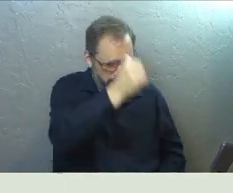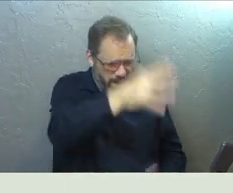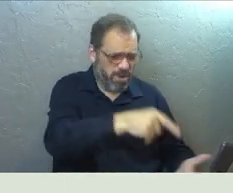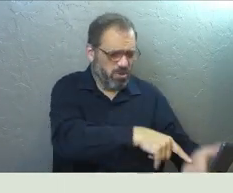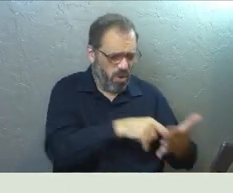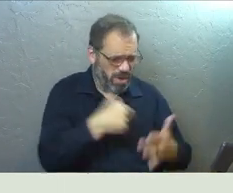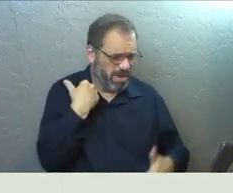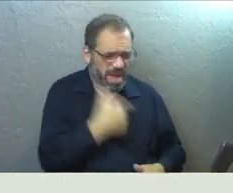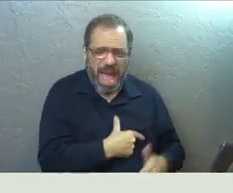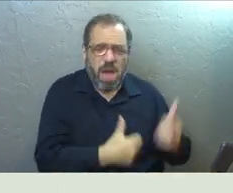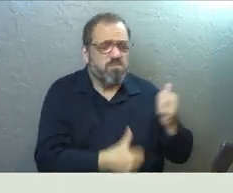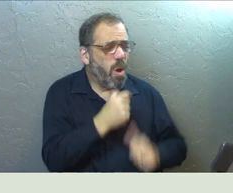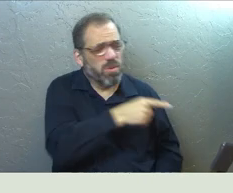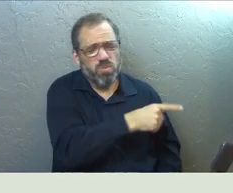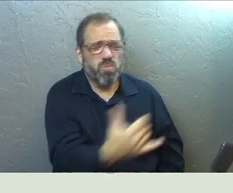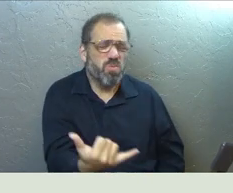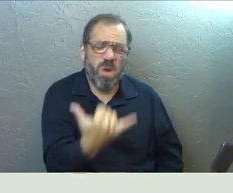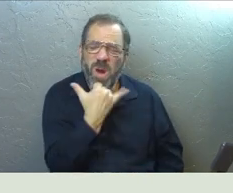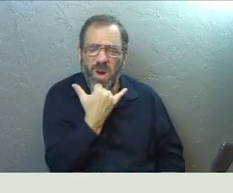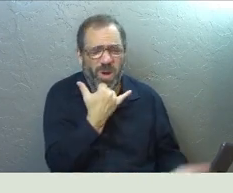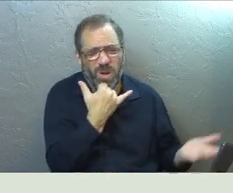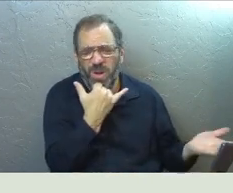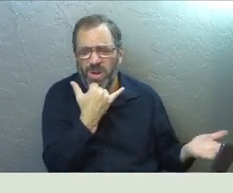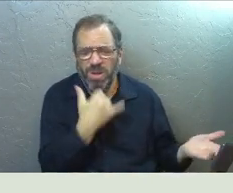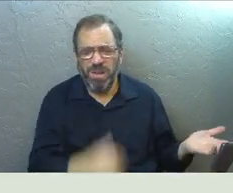way. And God, most of them were wrong.